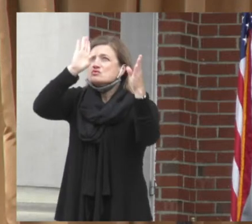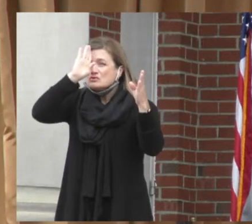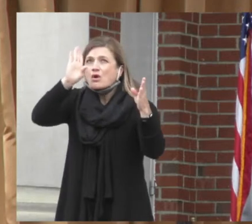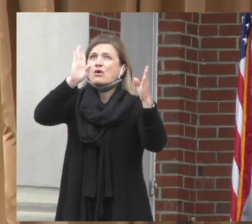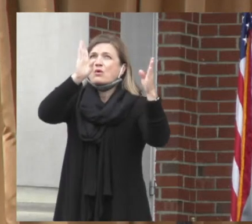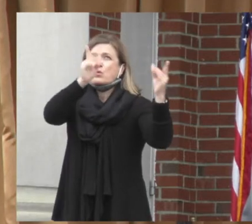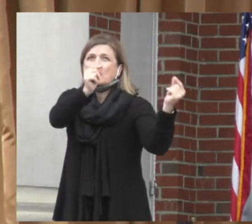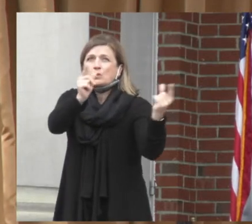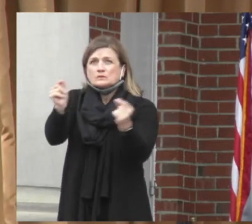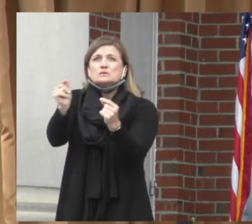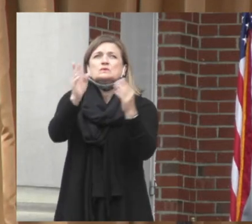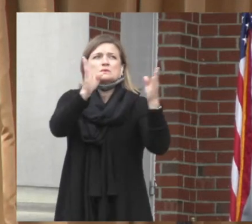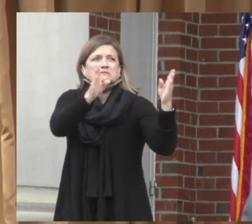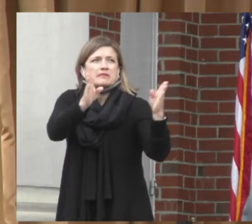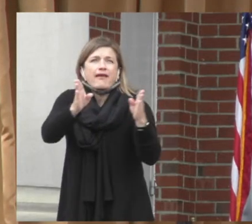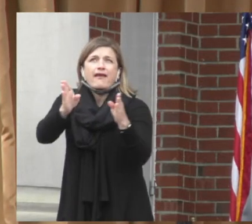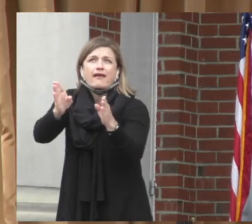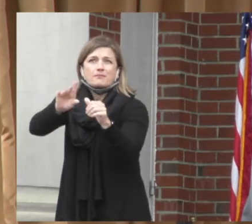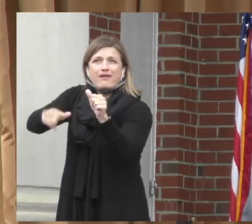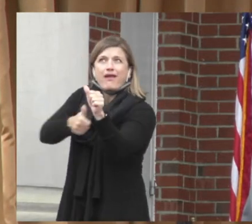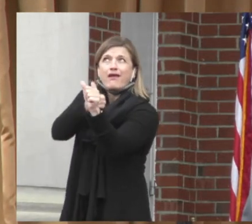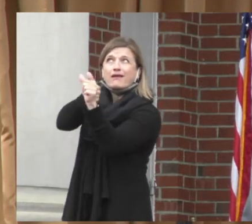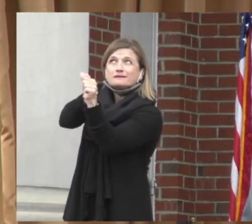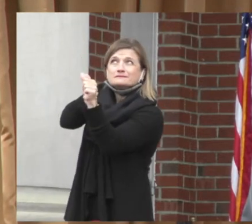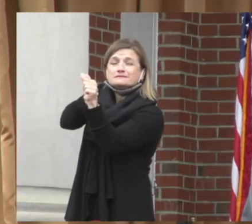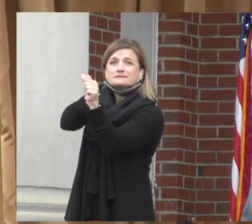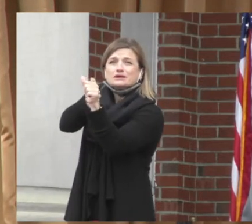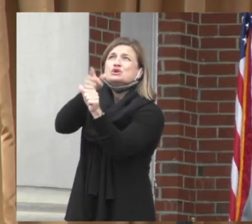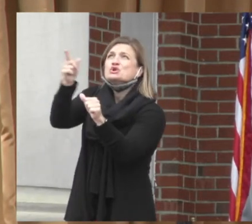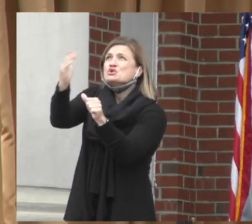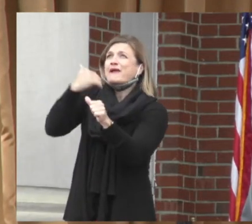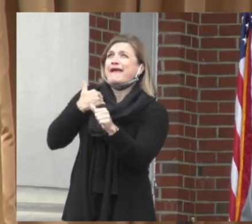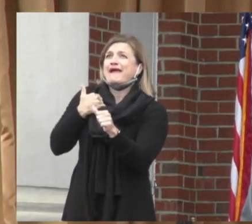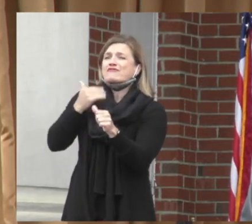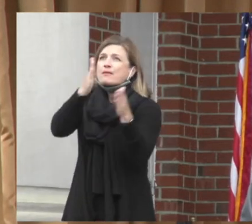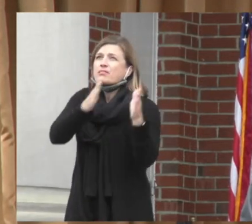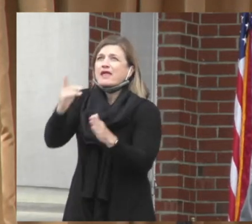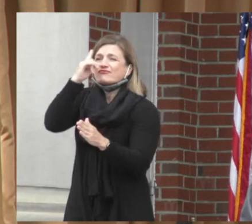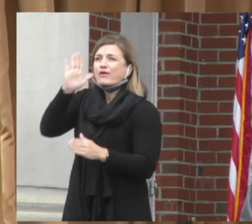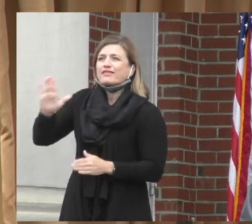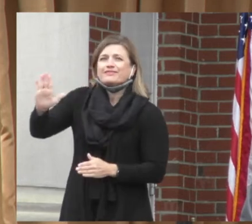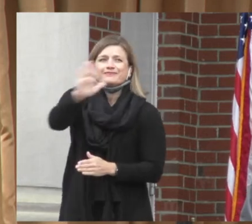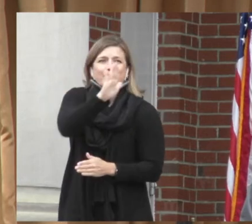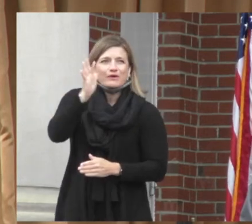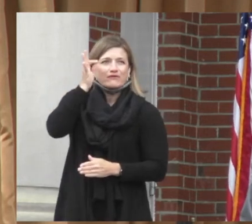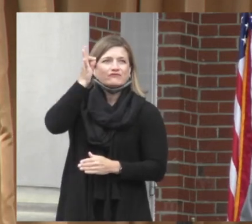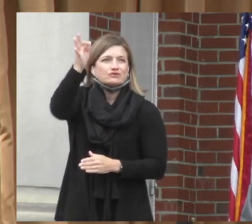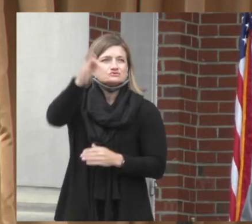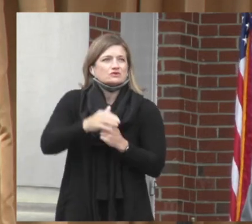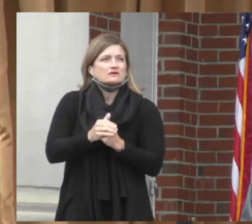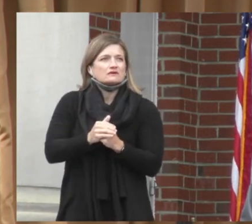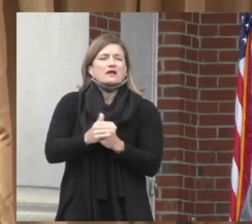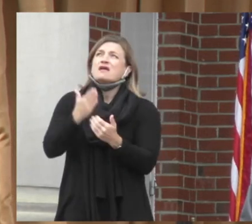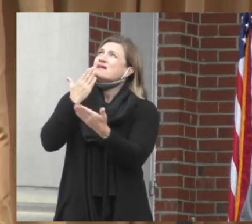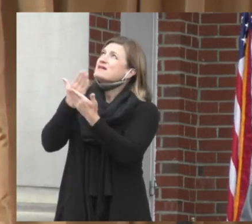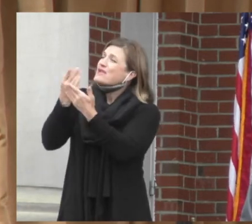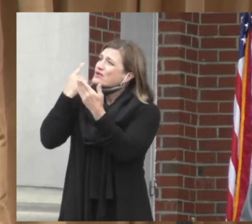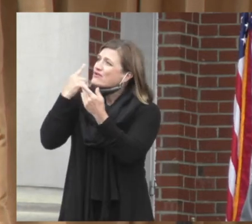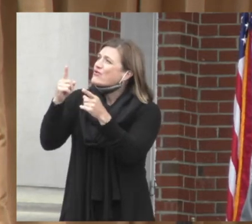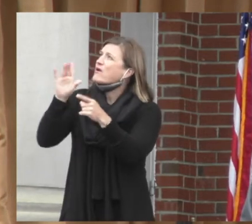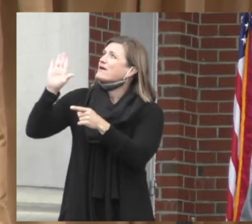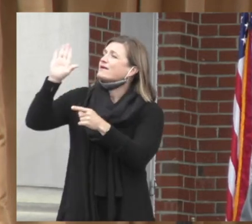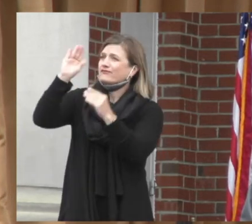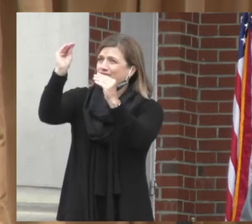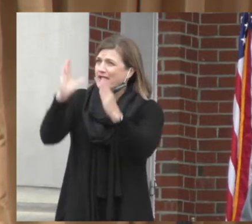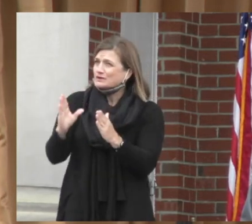and that you know the plans that you have for their futures. Thank you for allowing CP's administration, faculty, and staff to be part of